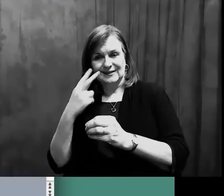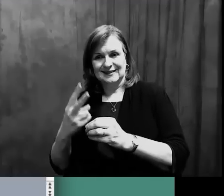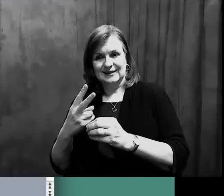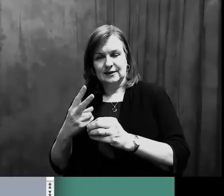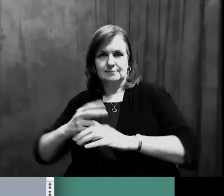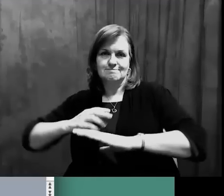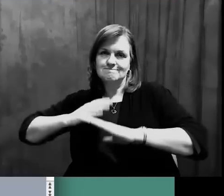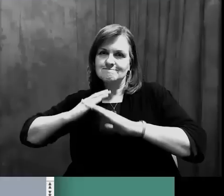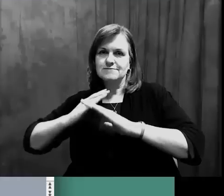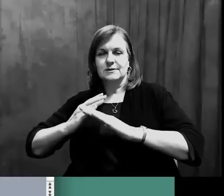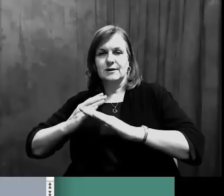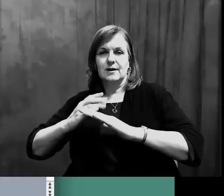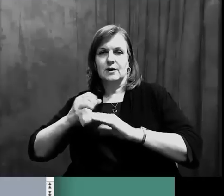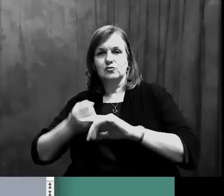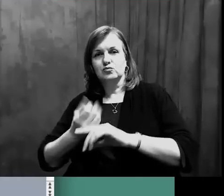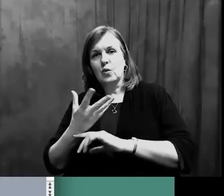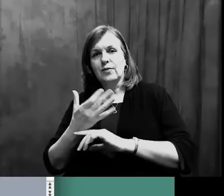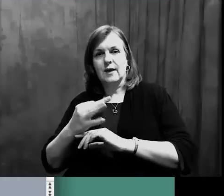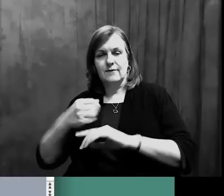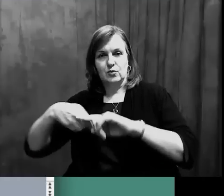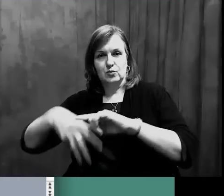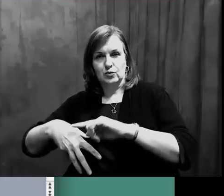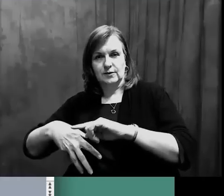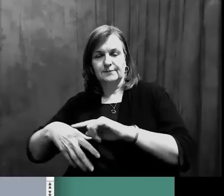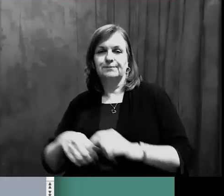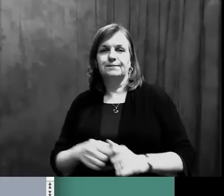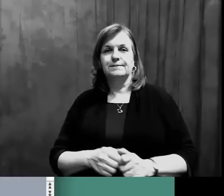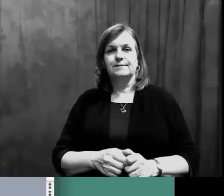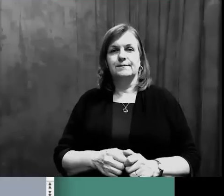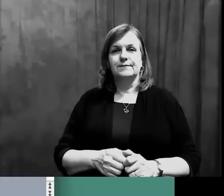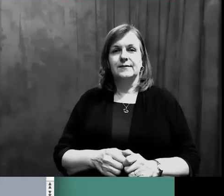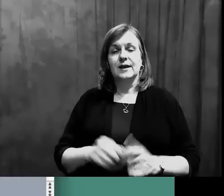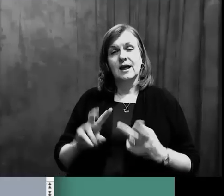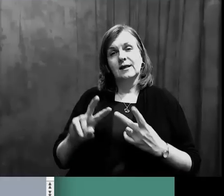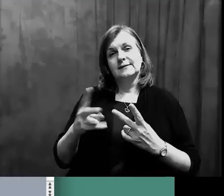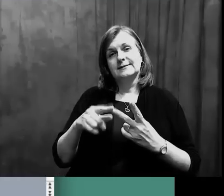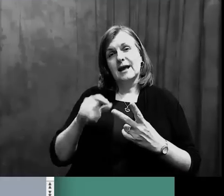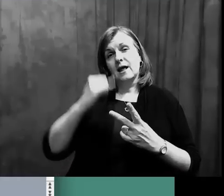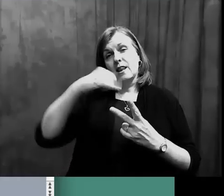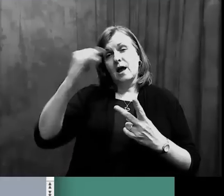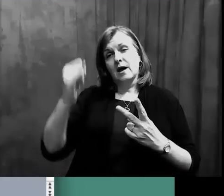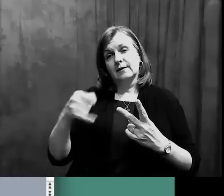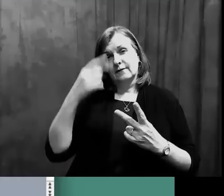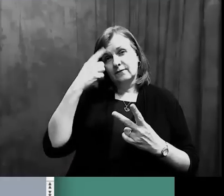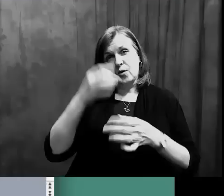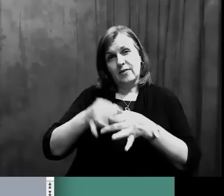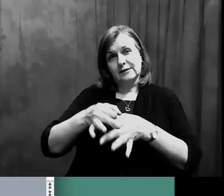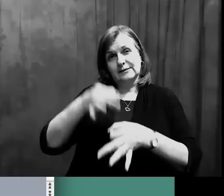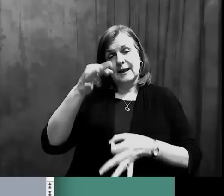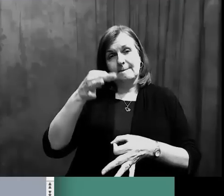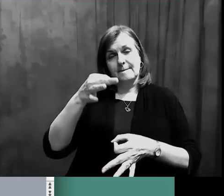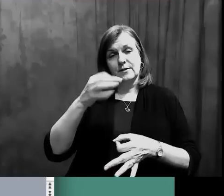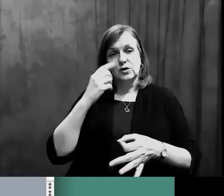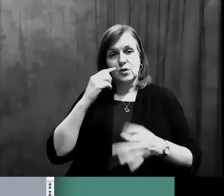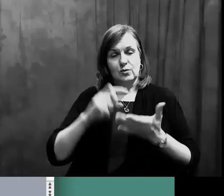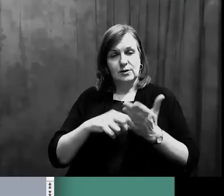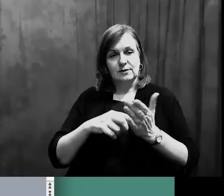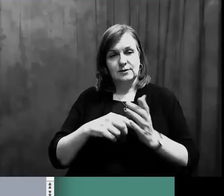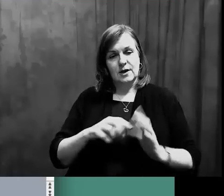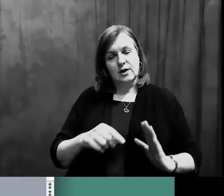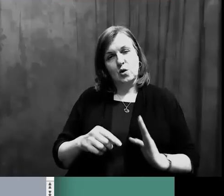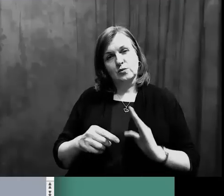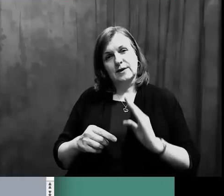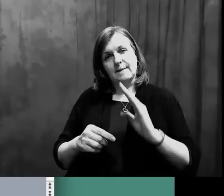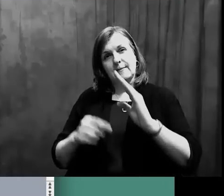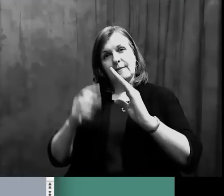to the -4, I actually have significant inhibition of the roots. Similar patterns in my stems,